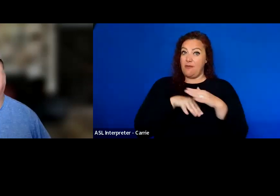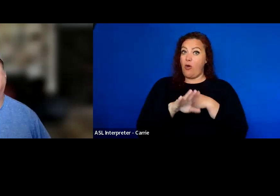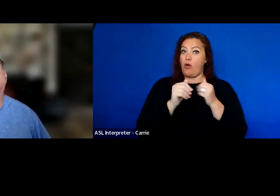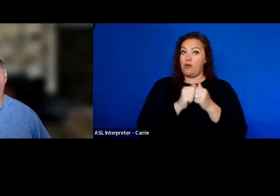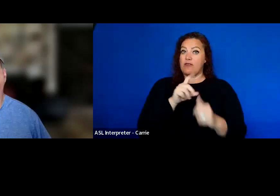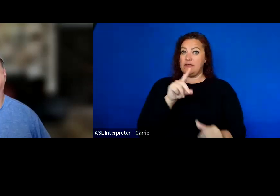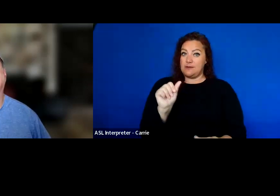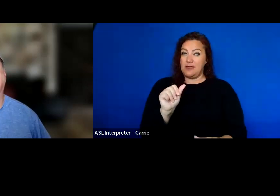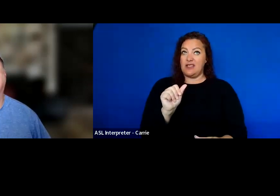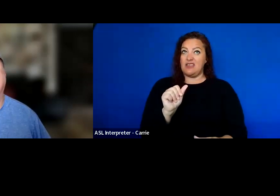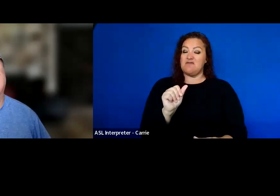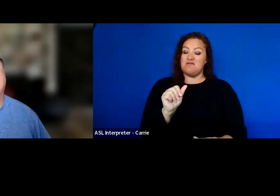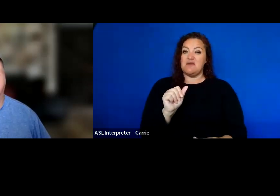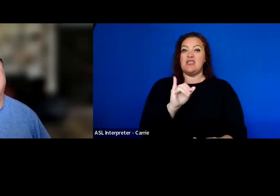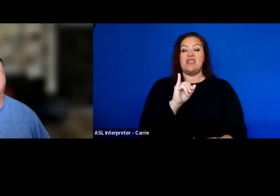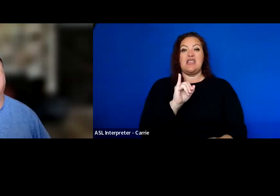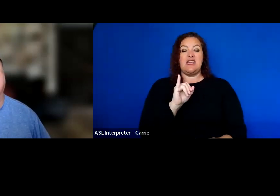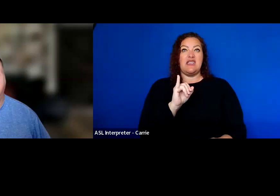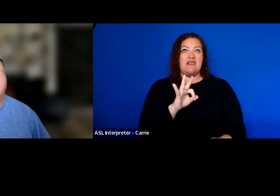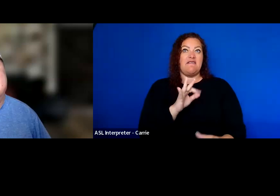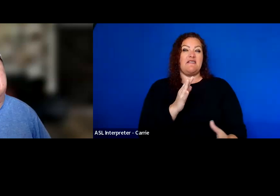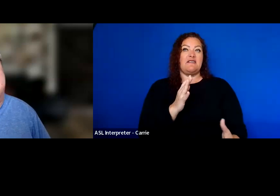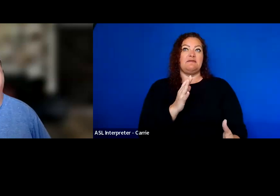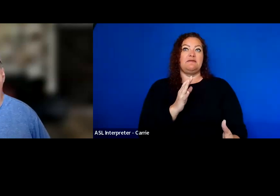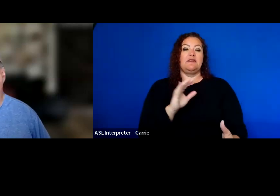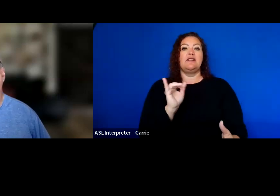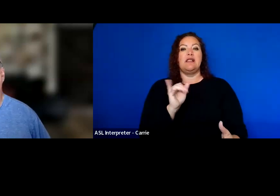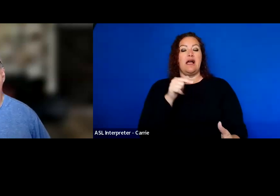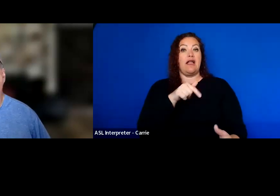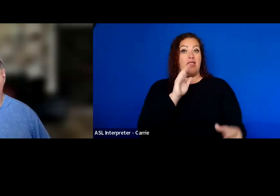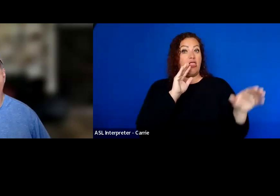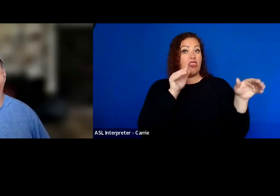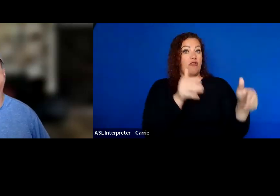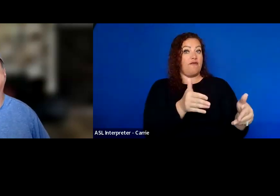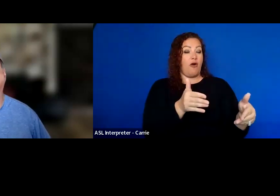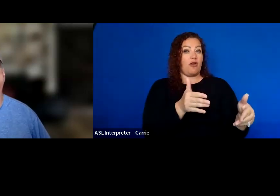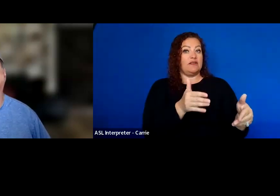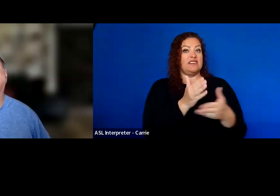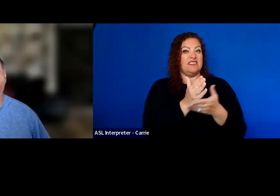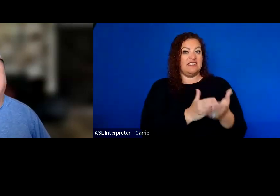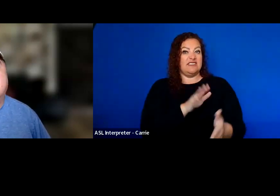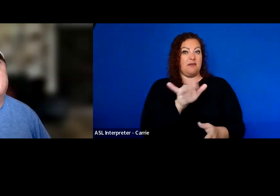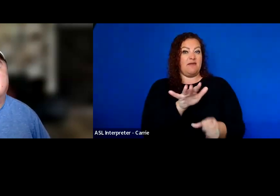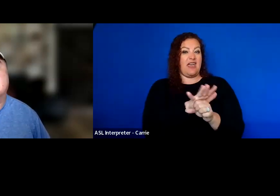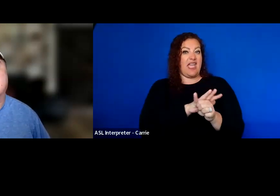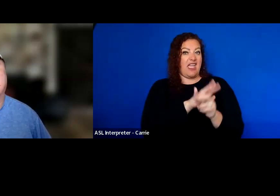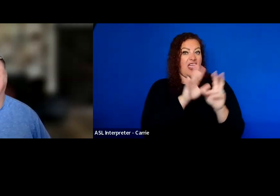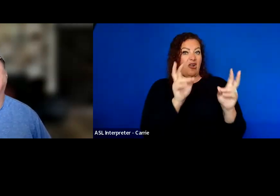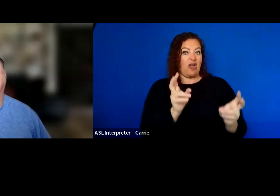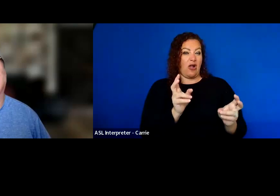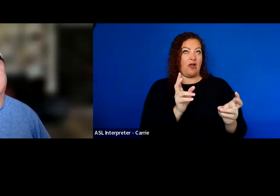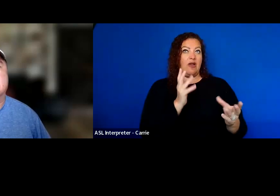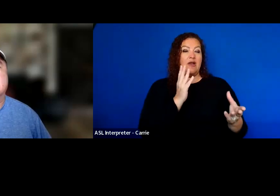disability. If so the focus of some of those areas may